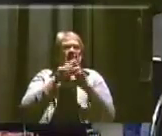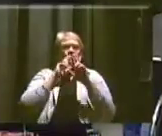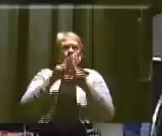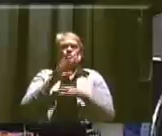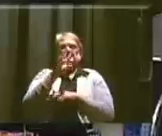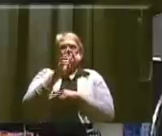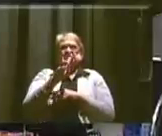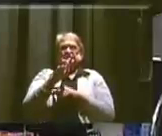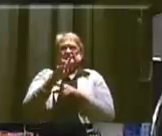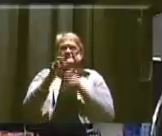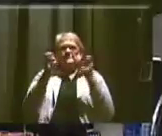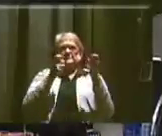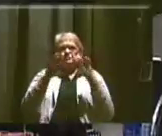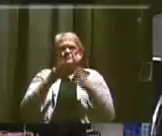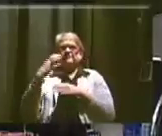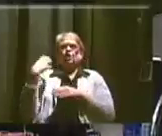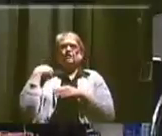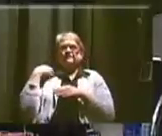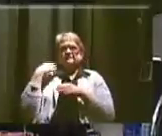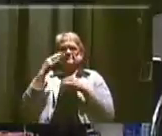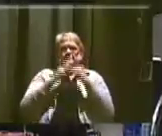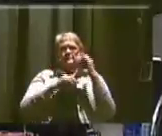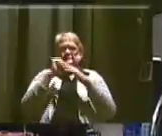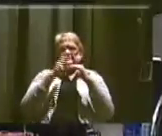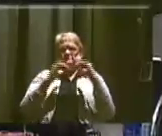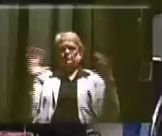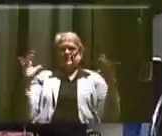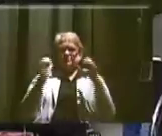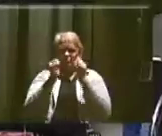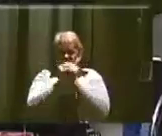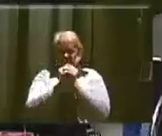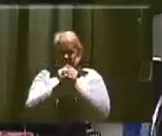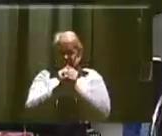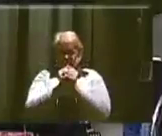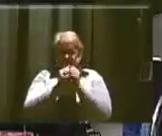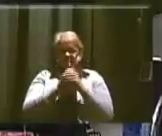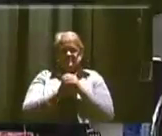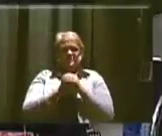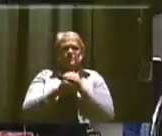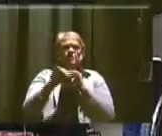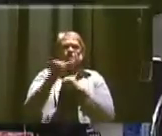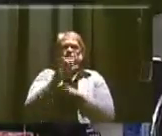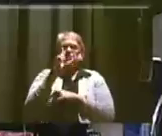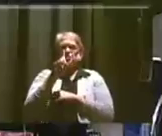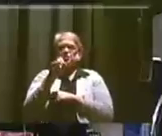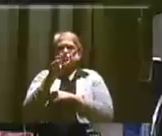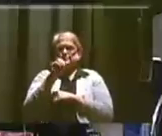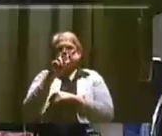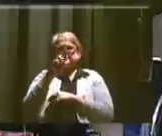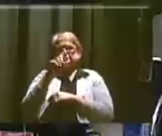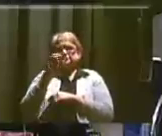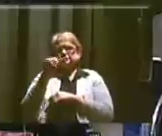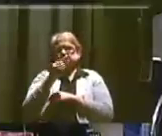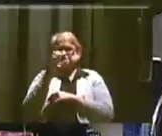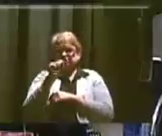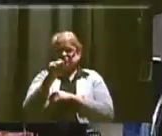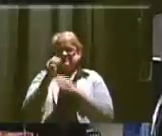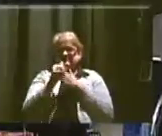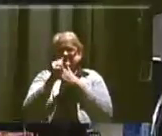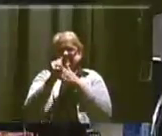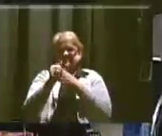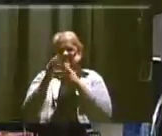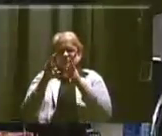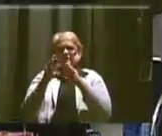being consolidated. Looking for other ways, David Jones, Mr. Jones, our chair, is leading the